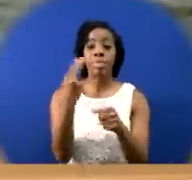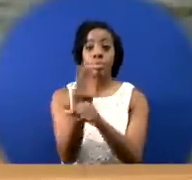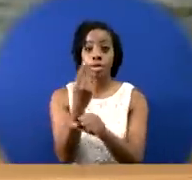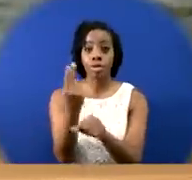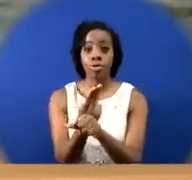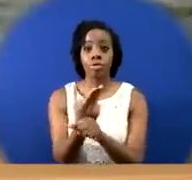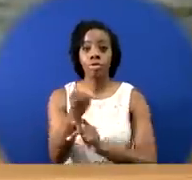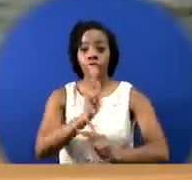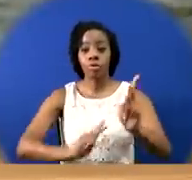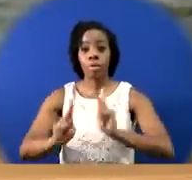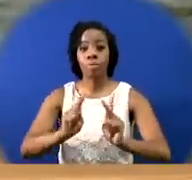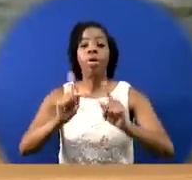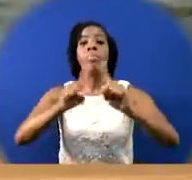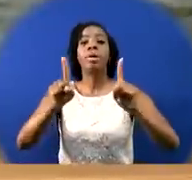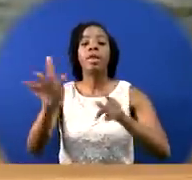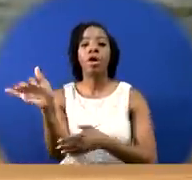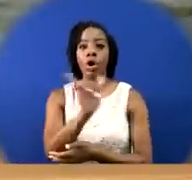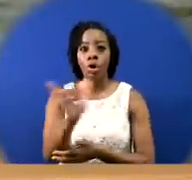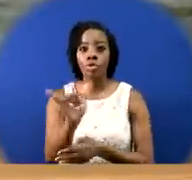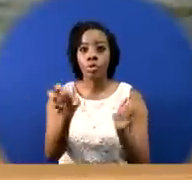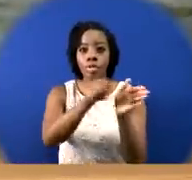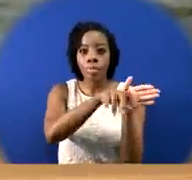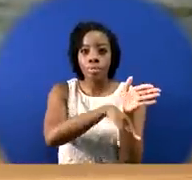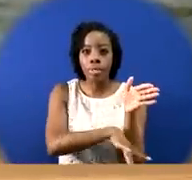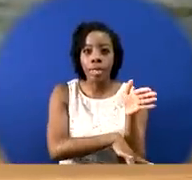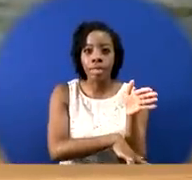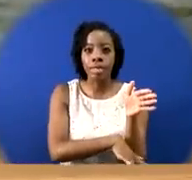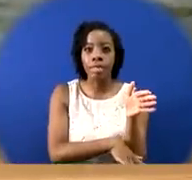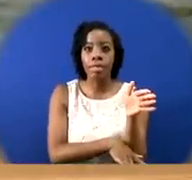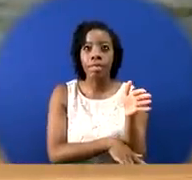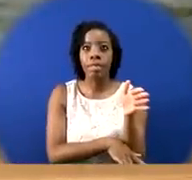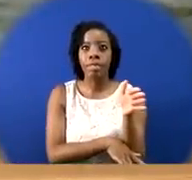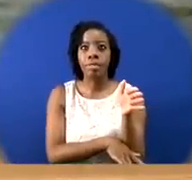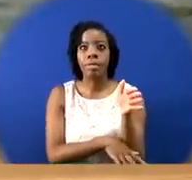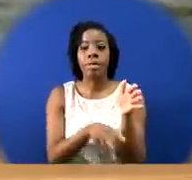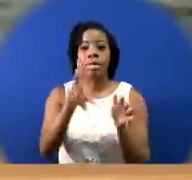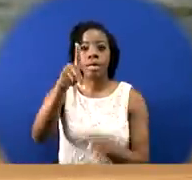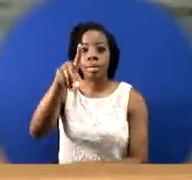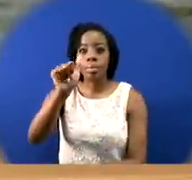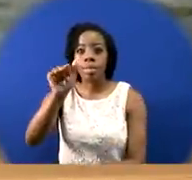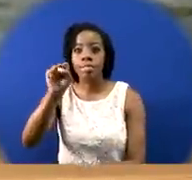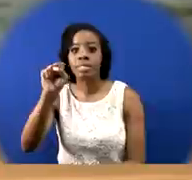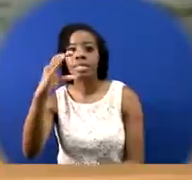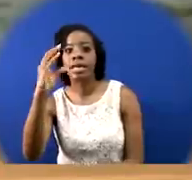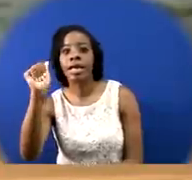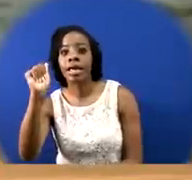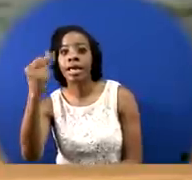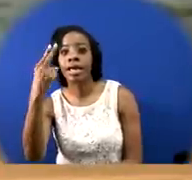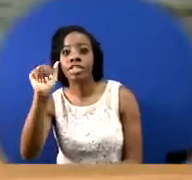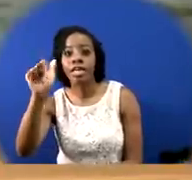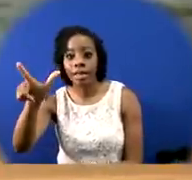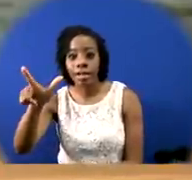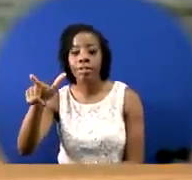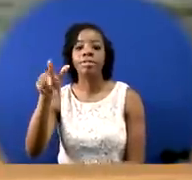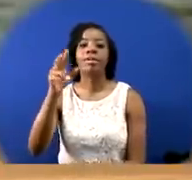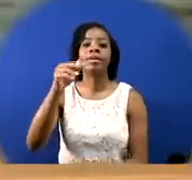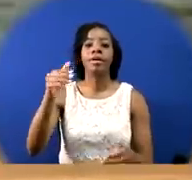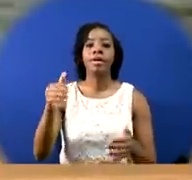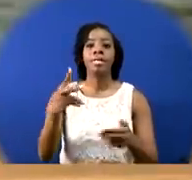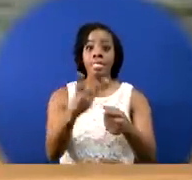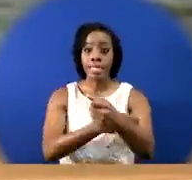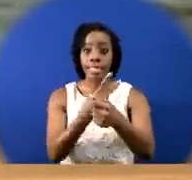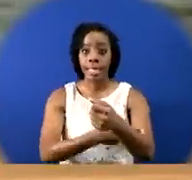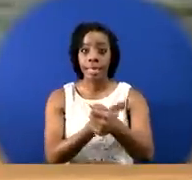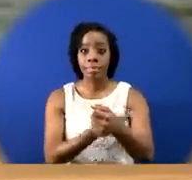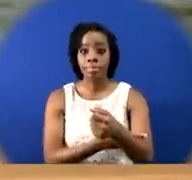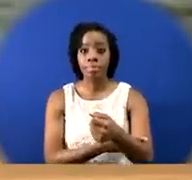for those who were poor. But there was also the blood of the Paschal Lamb, P-A-S-C-H-A-L, the Paschal Lamb. It was